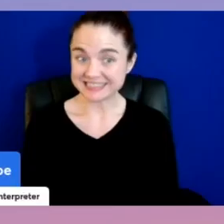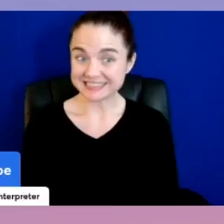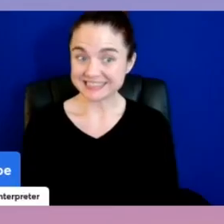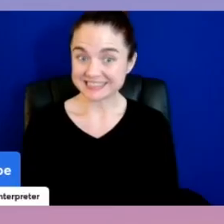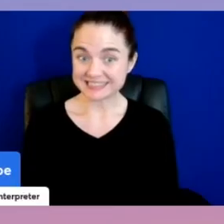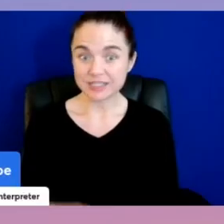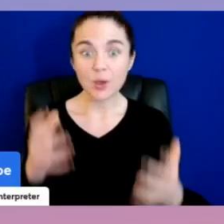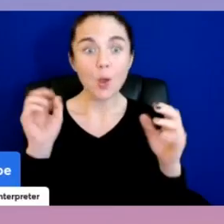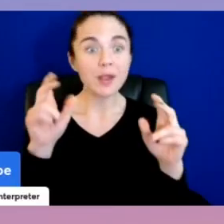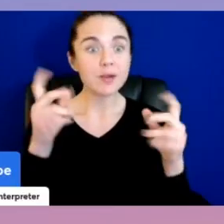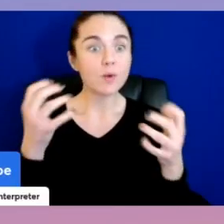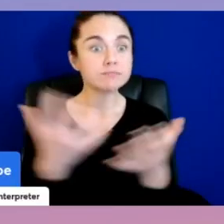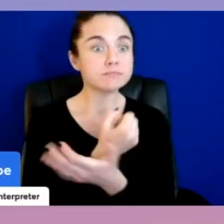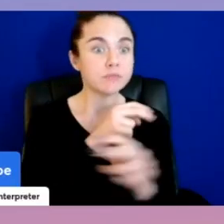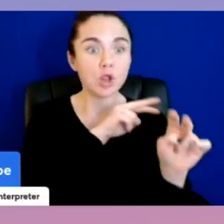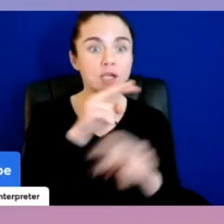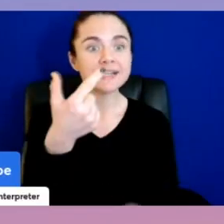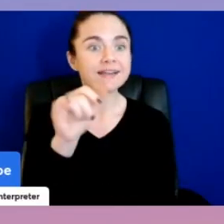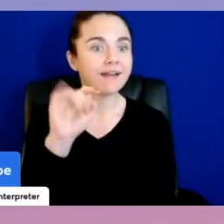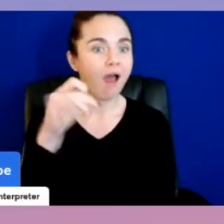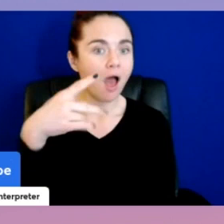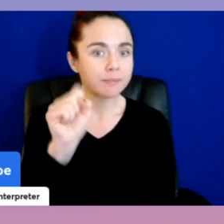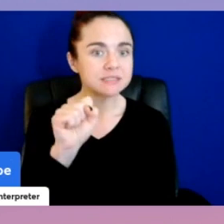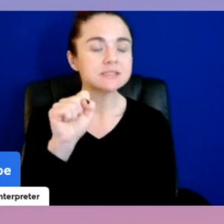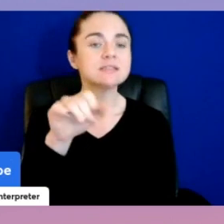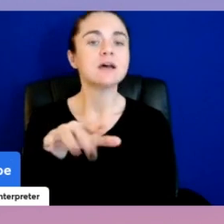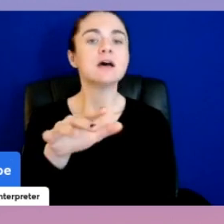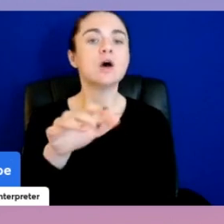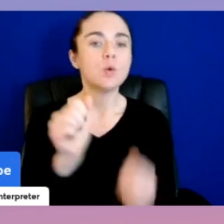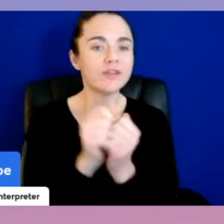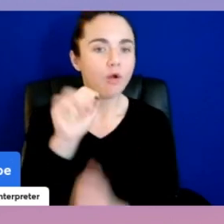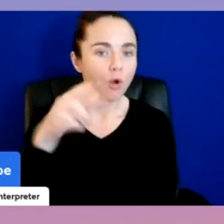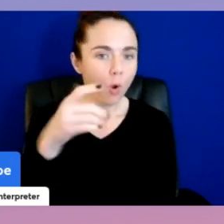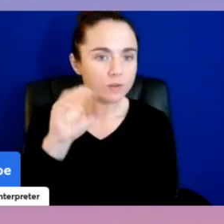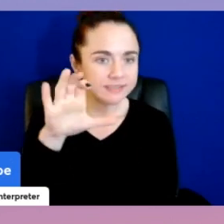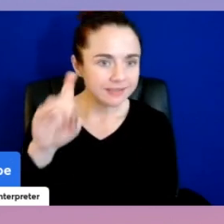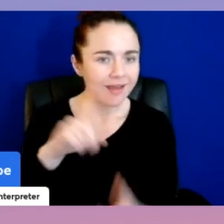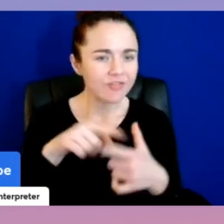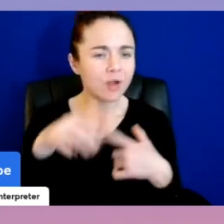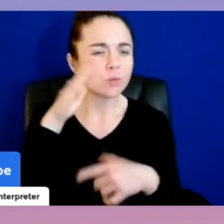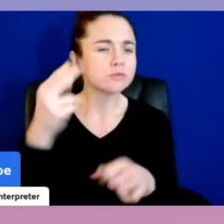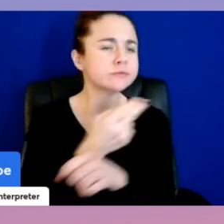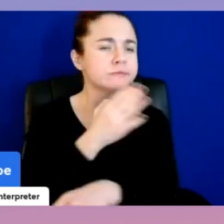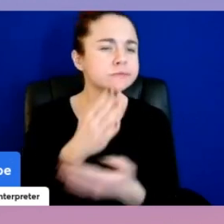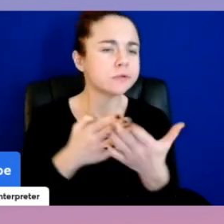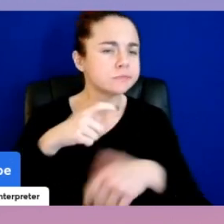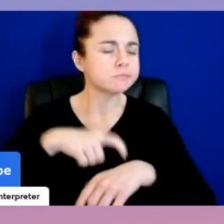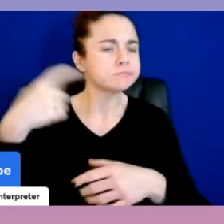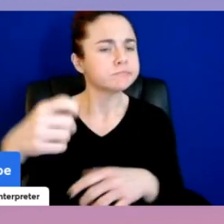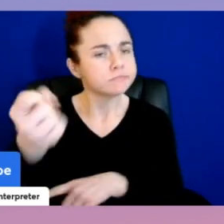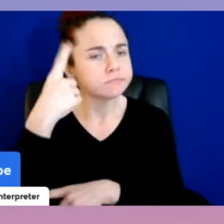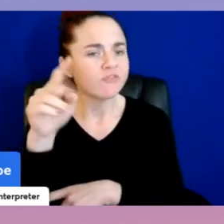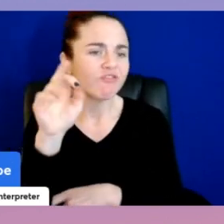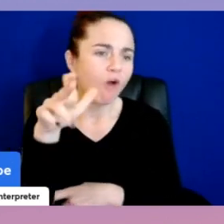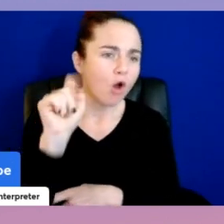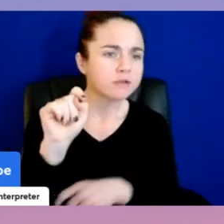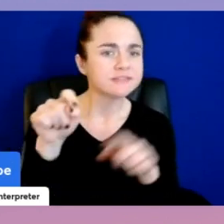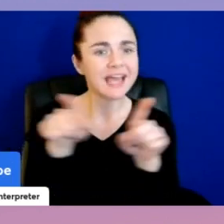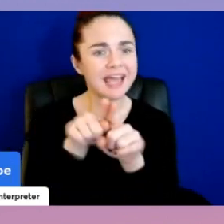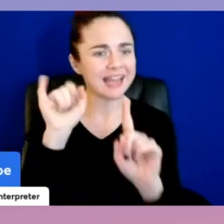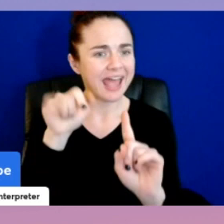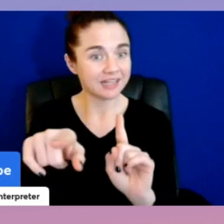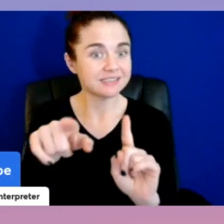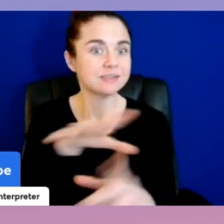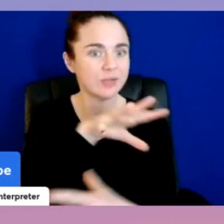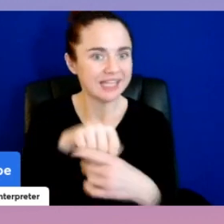take a look at what GitOps is with ArgoCD, and then we'll spend some time understanding Vault and the injector in Kubernetes. Then